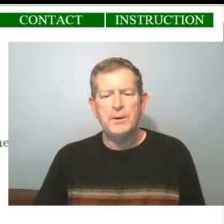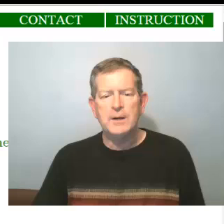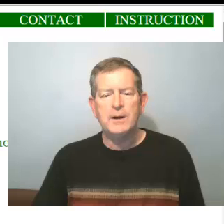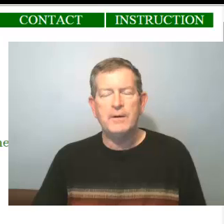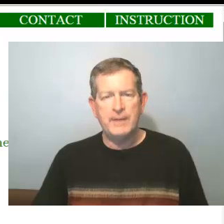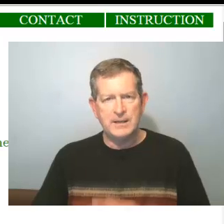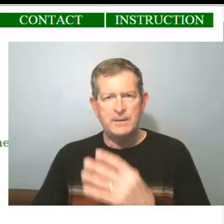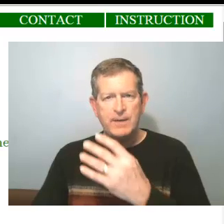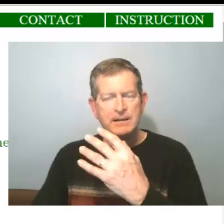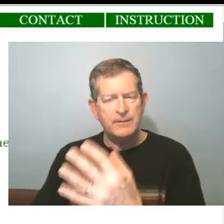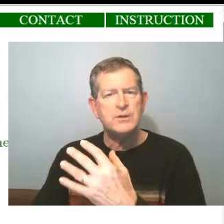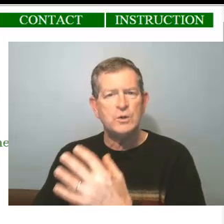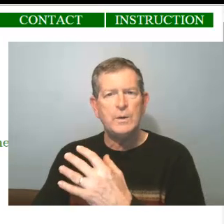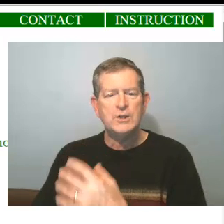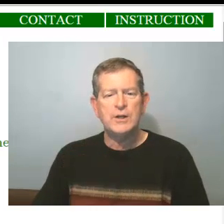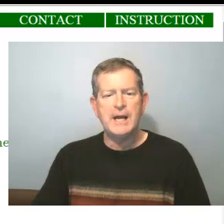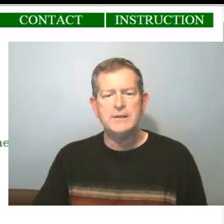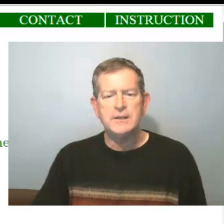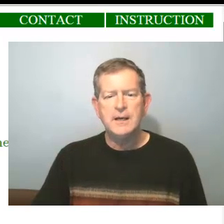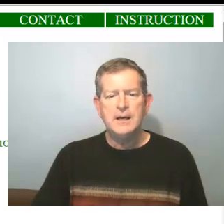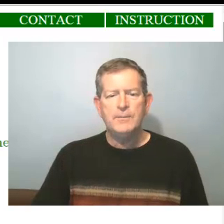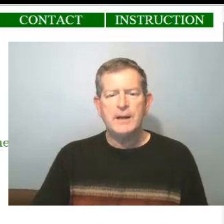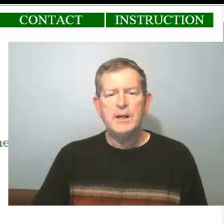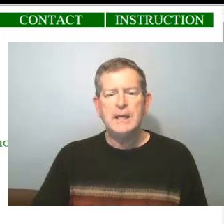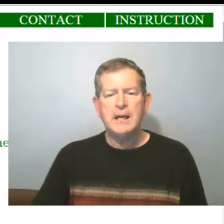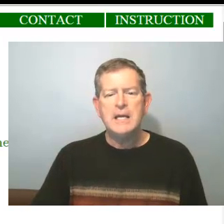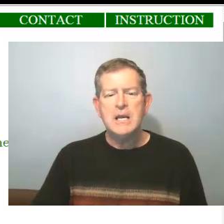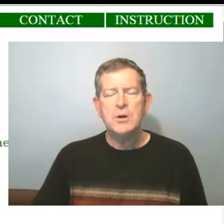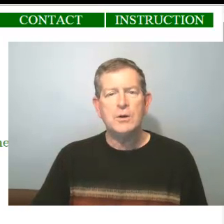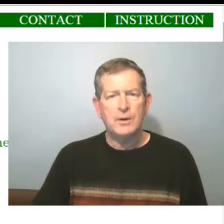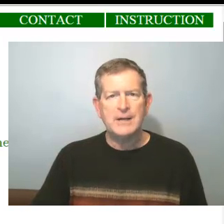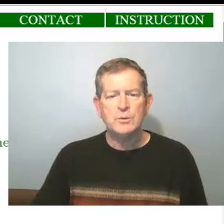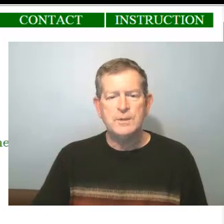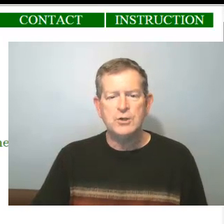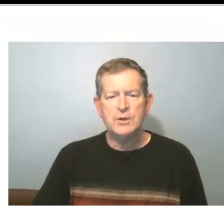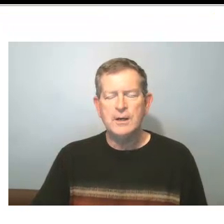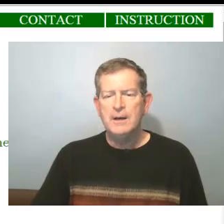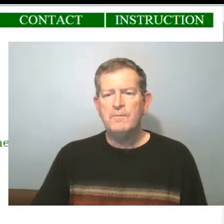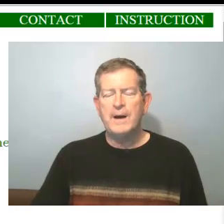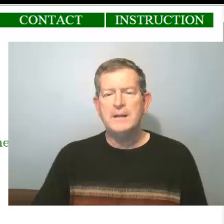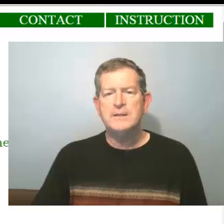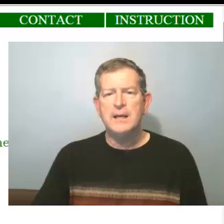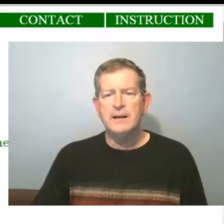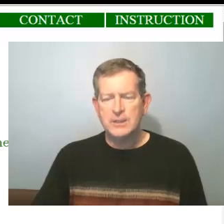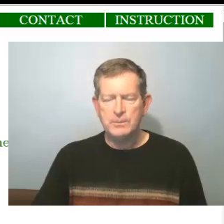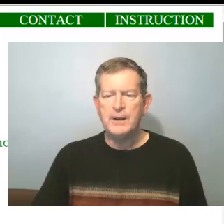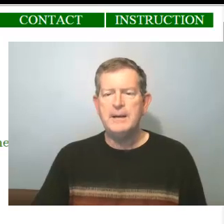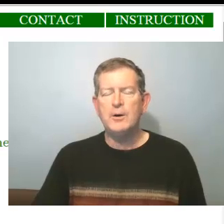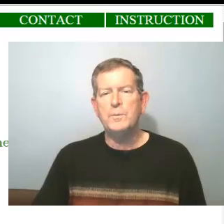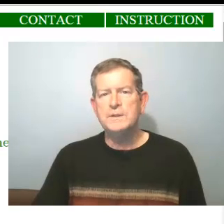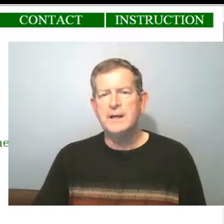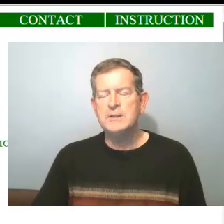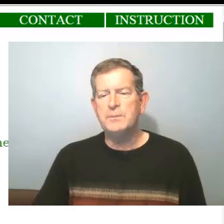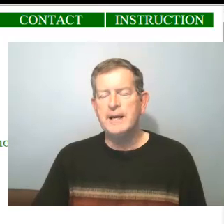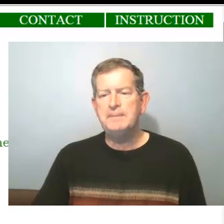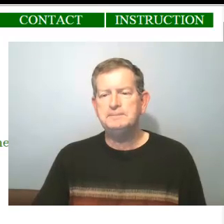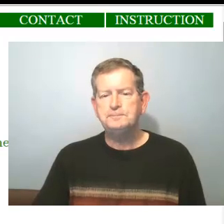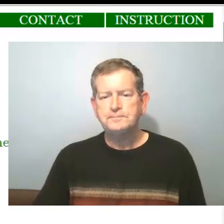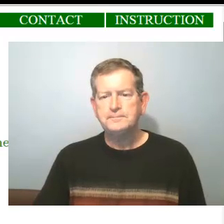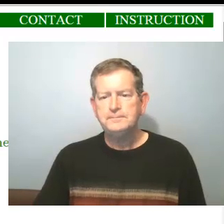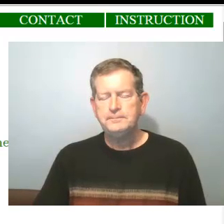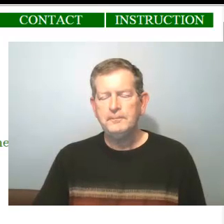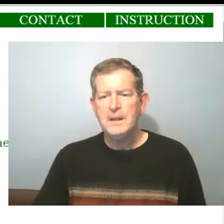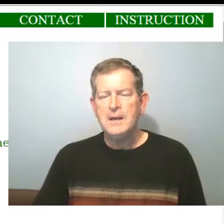down below here of the activities to do in each class. By clicking on here, your classroom teacher finds a lesson plan. It opens a lesson